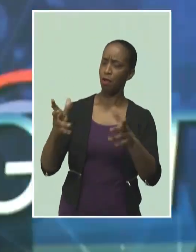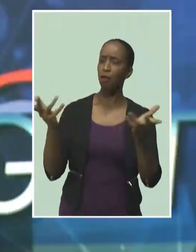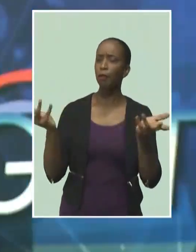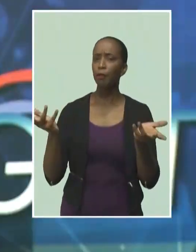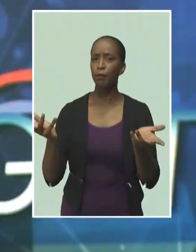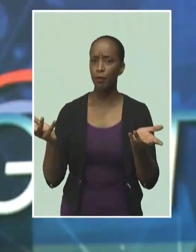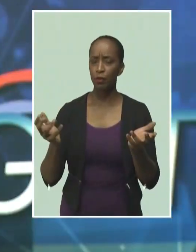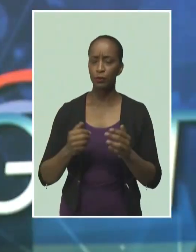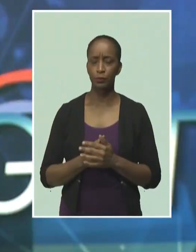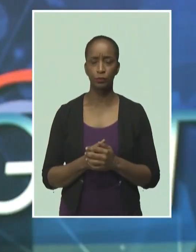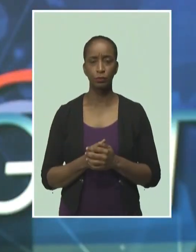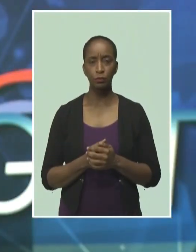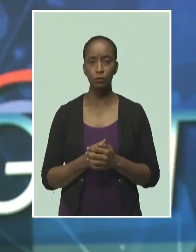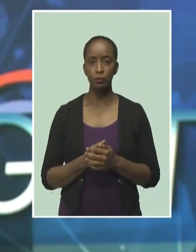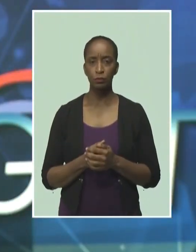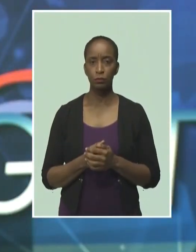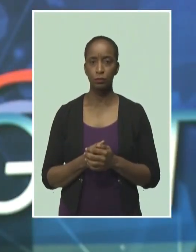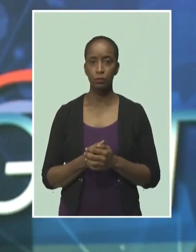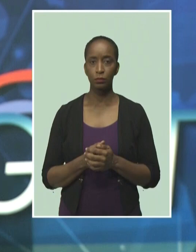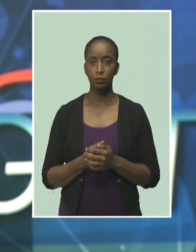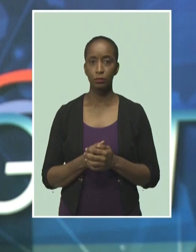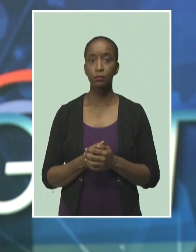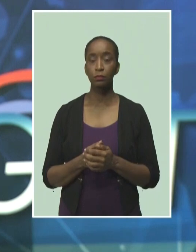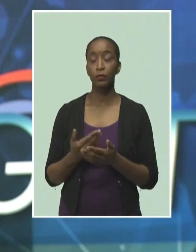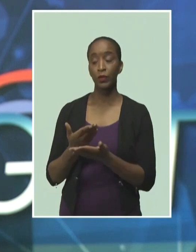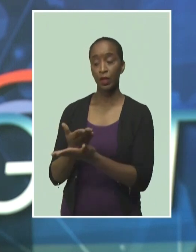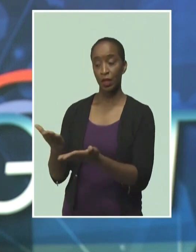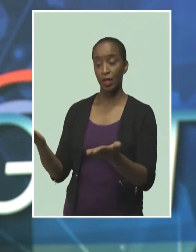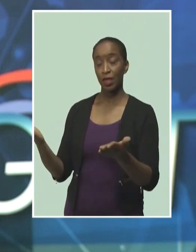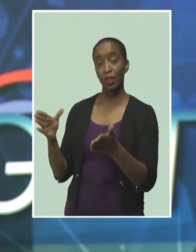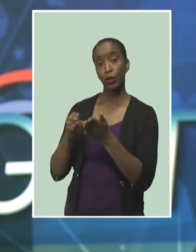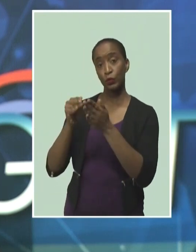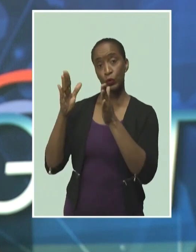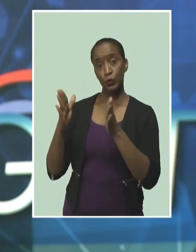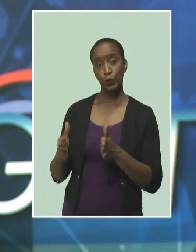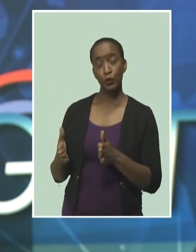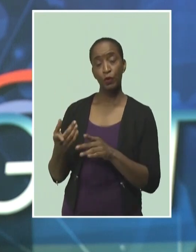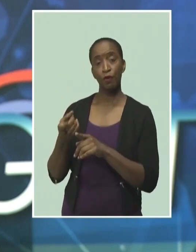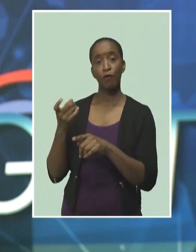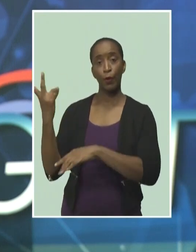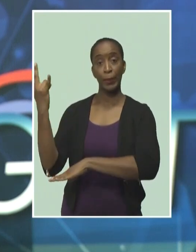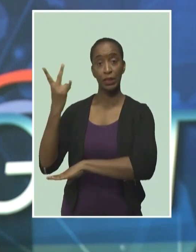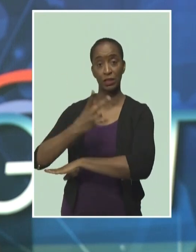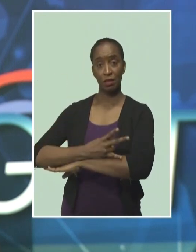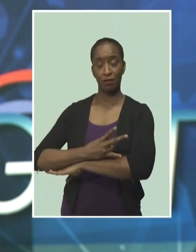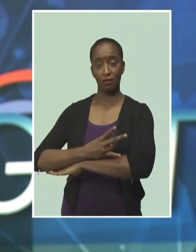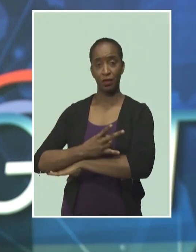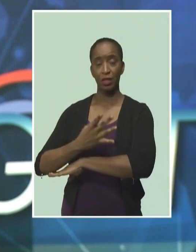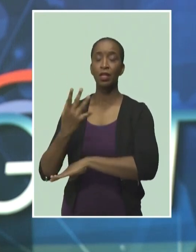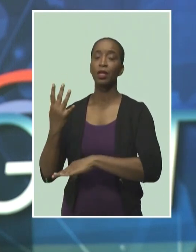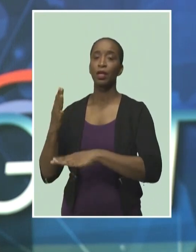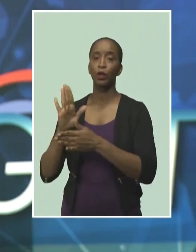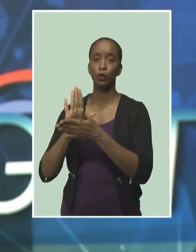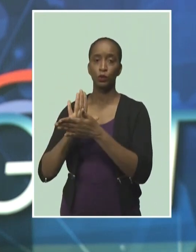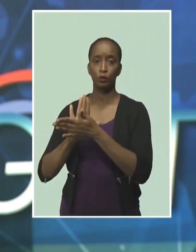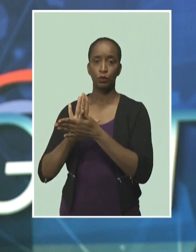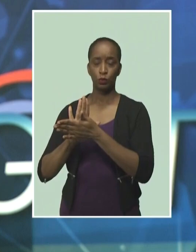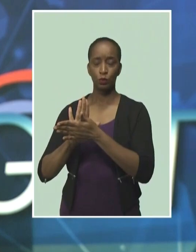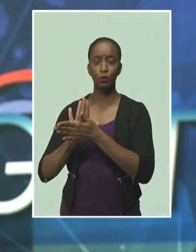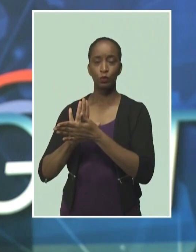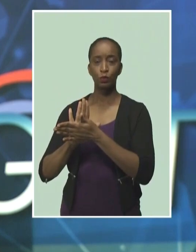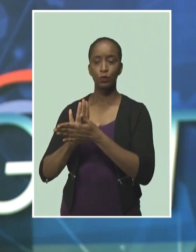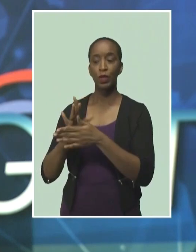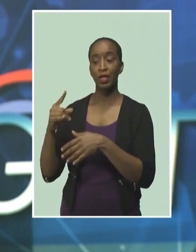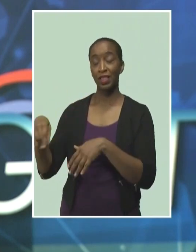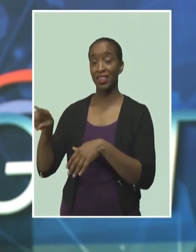resistance. Seventh-day Adventist students have won the top prize in the island's school's jingle competition. It was